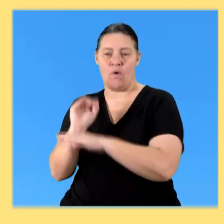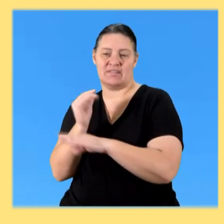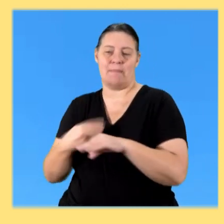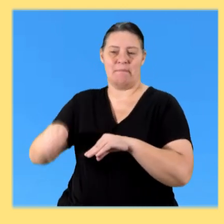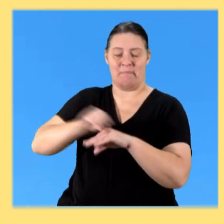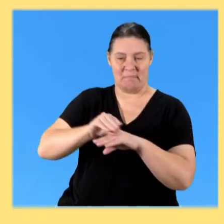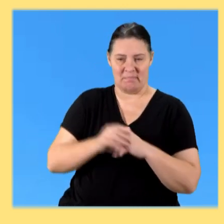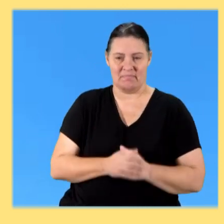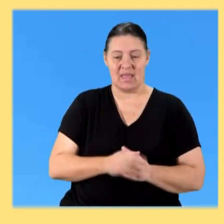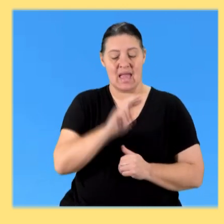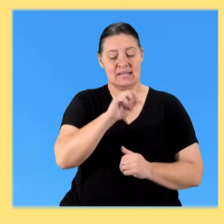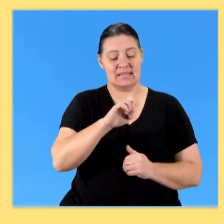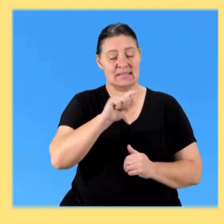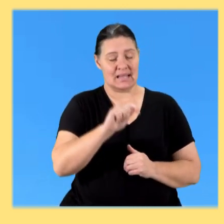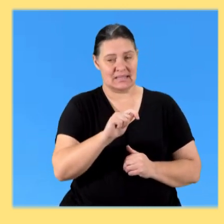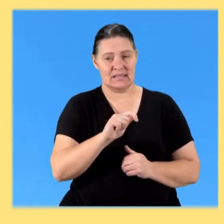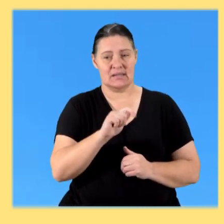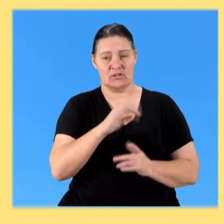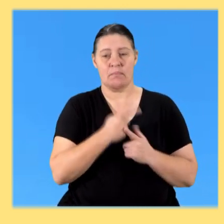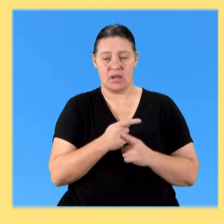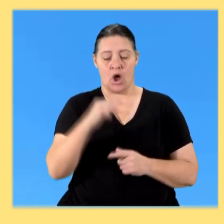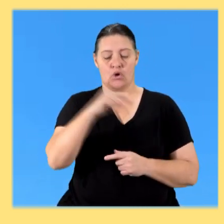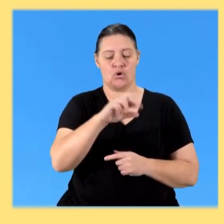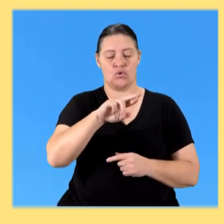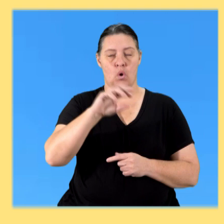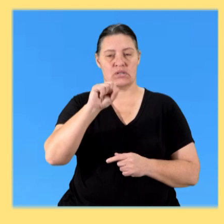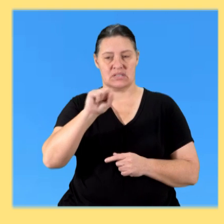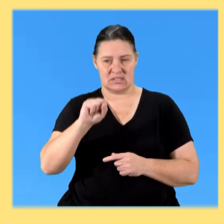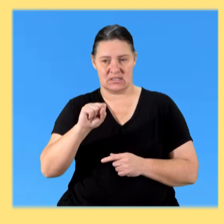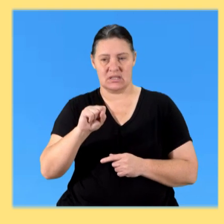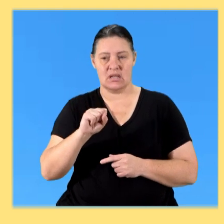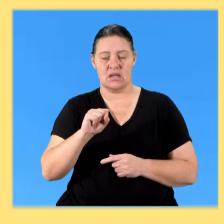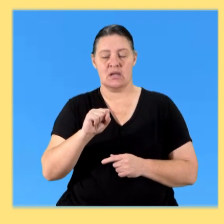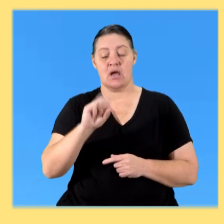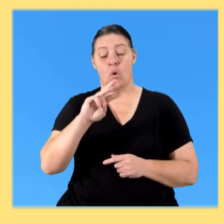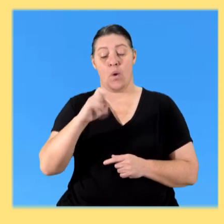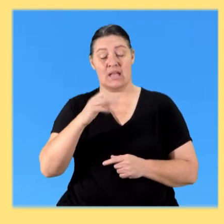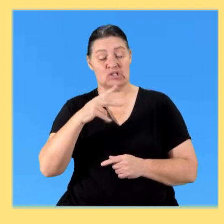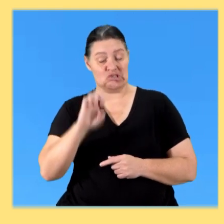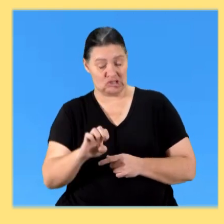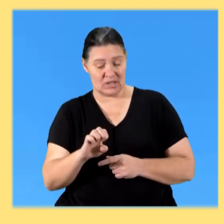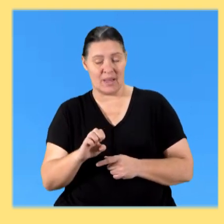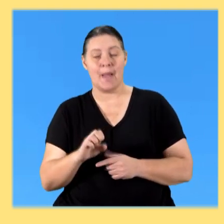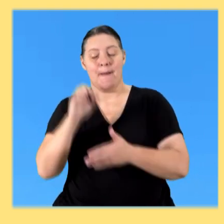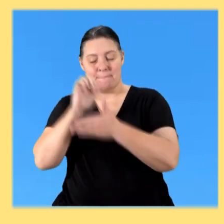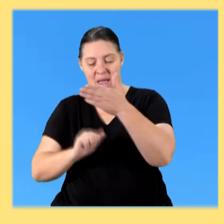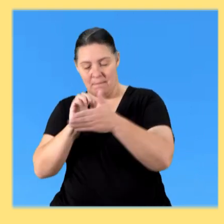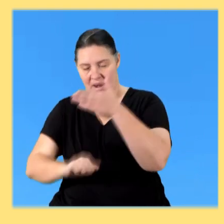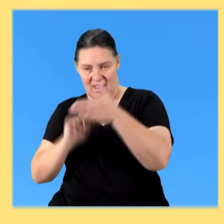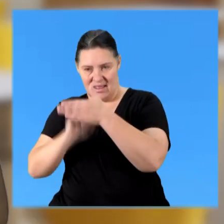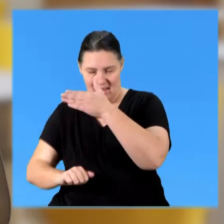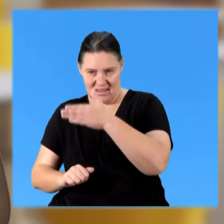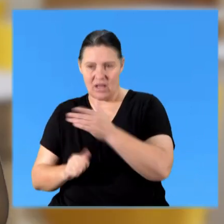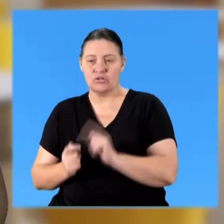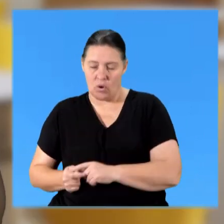Then net wage, this is your gross wage less the deductions. This is what our